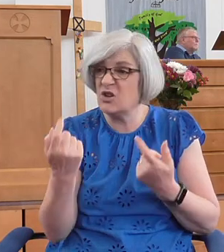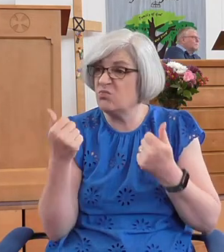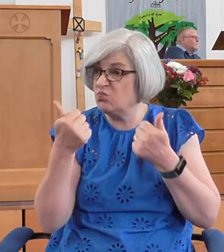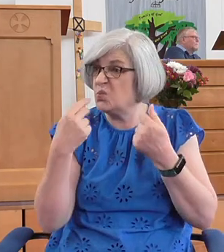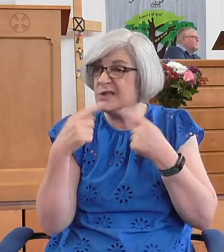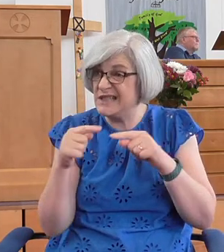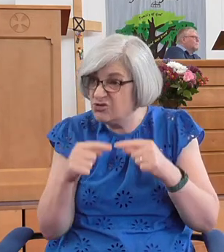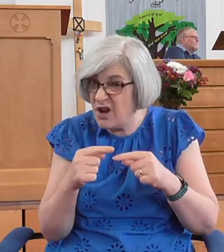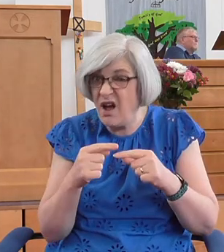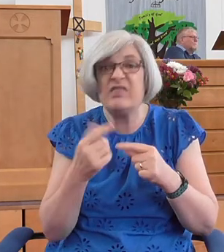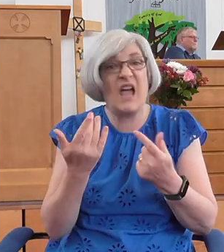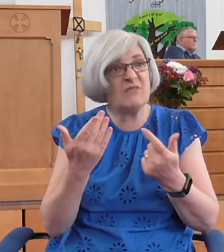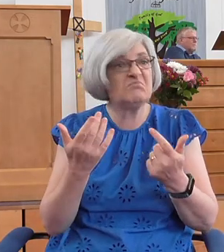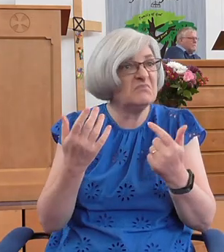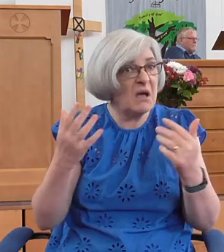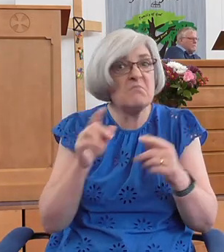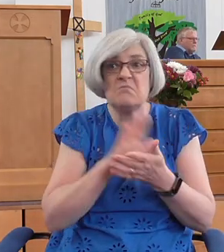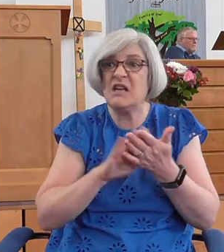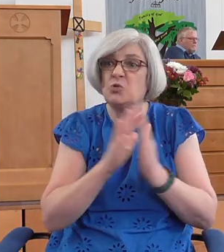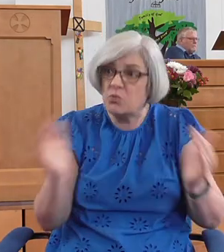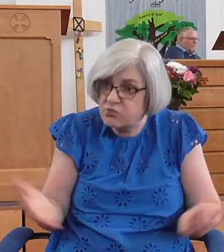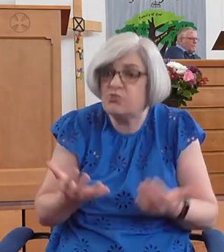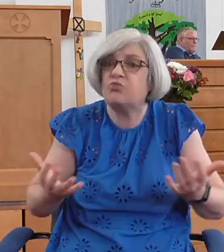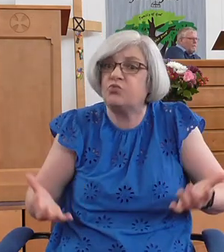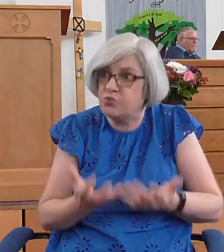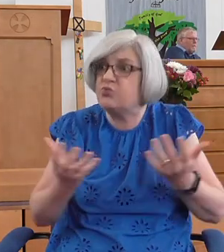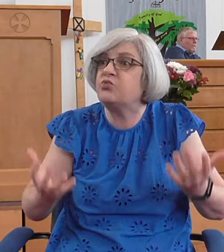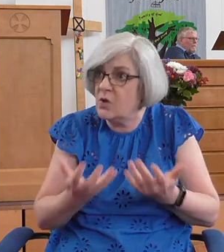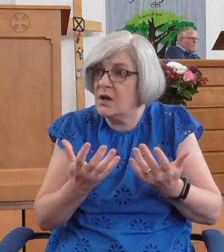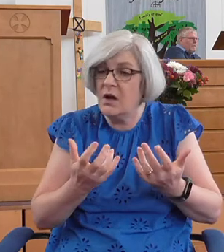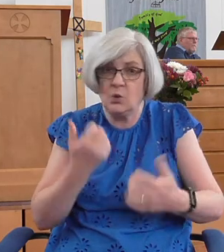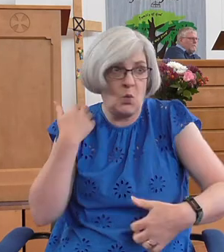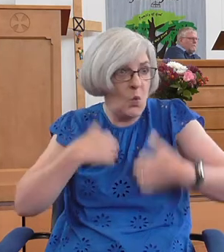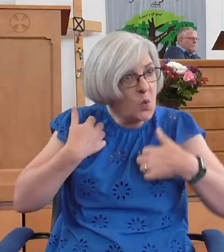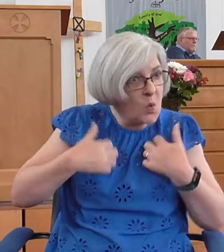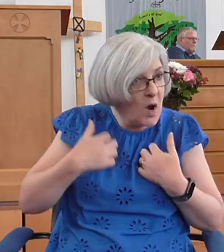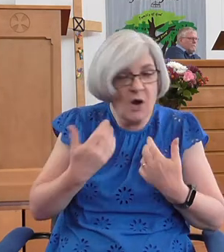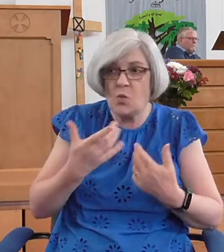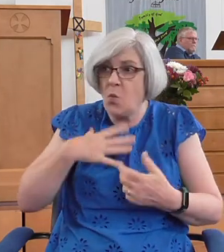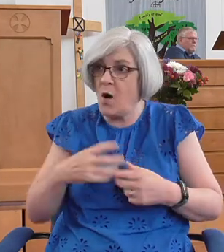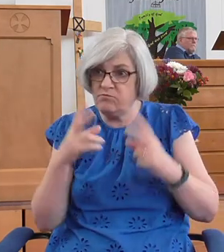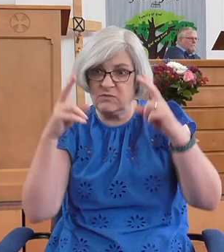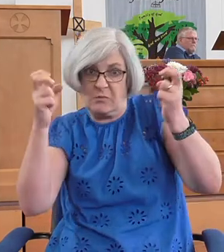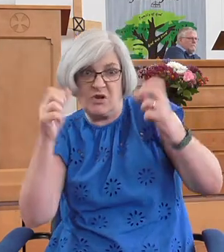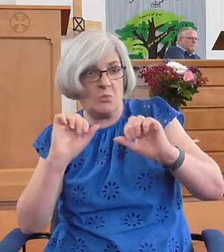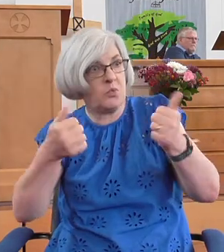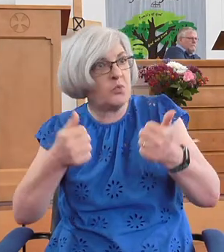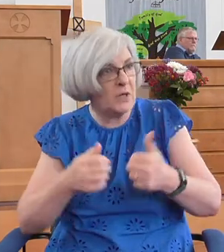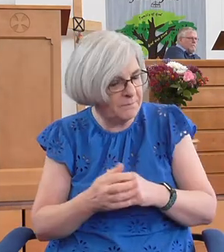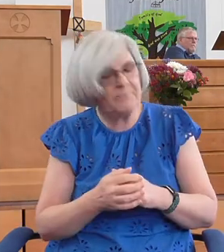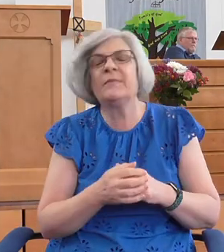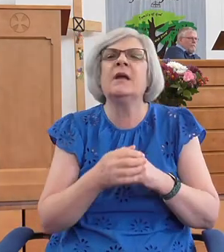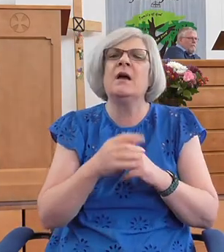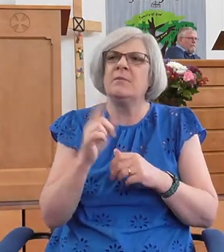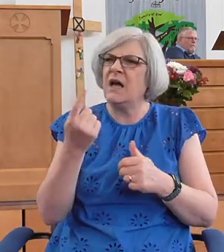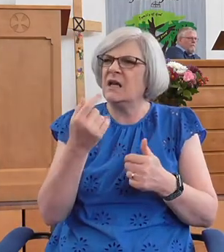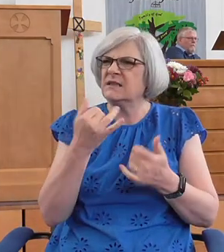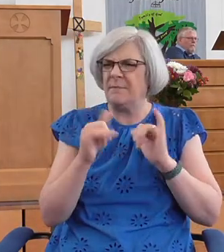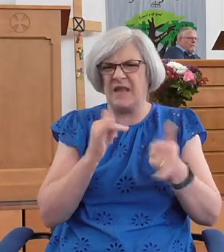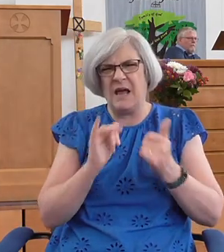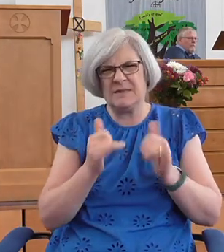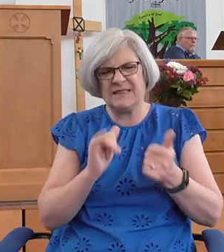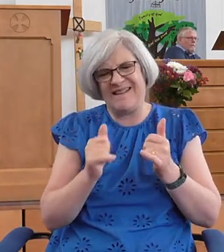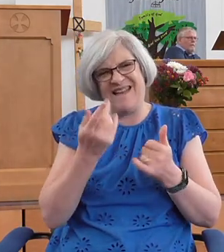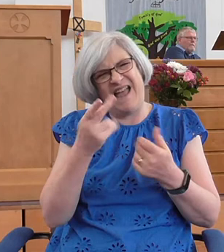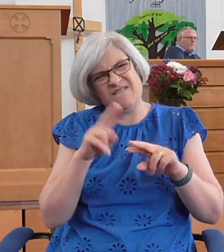teacher, you might not be motivated to study, or if you don't have a good teacher who prepares you well for the exam, even if you do your best, you might not do very